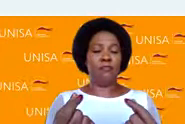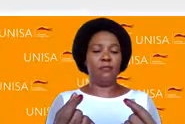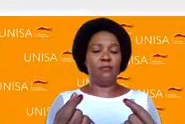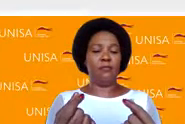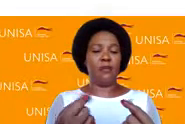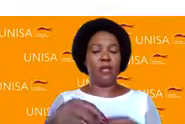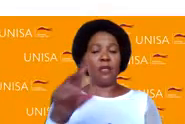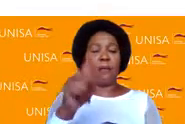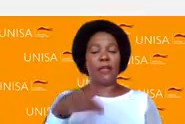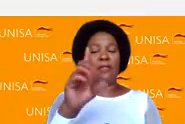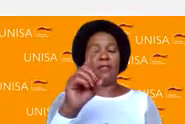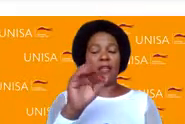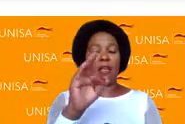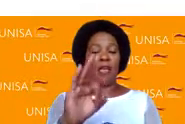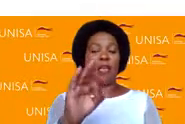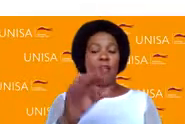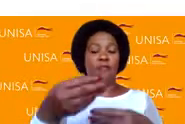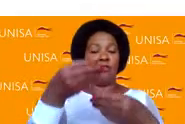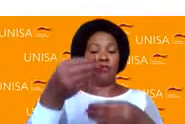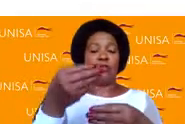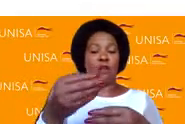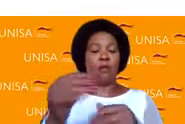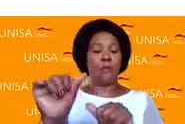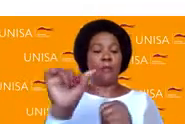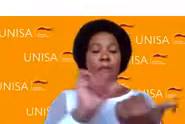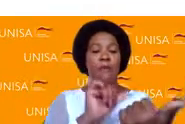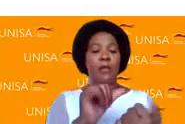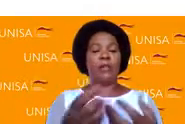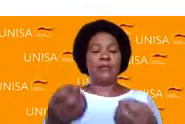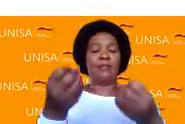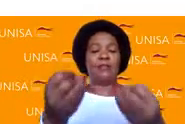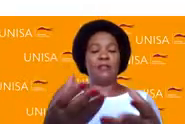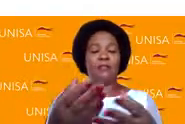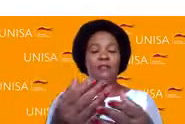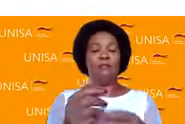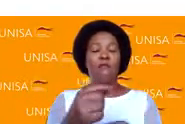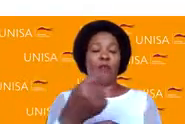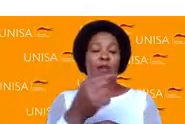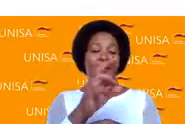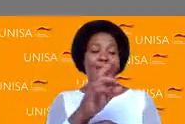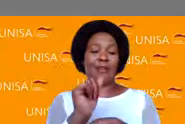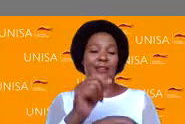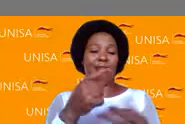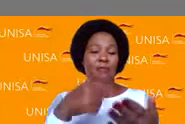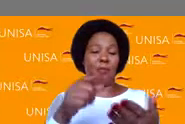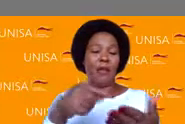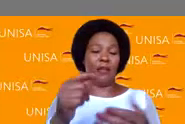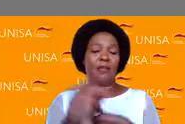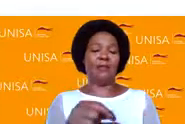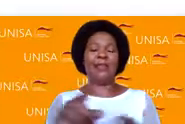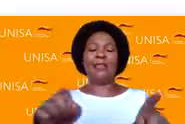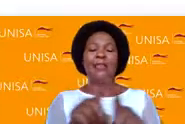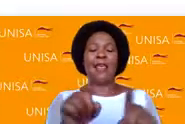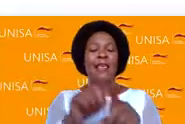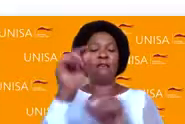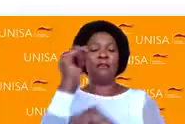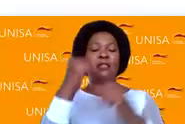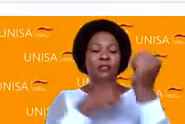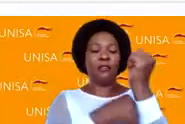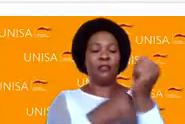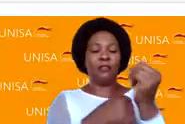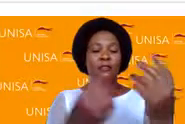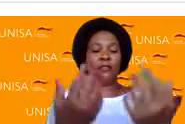PDF document, and then I can come here and submit for grading. And it will have the same structure as what